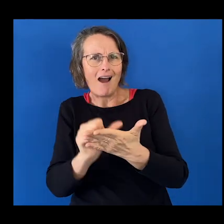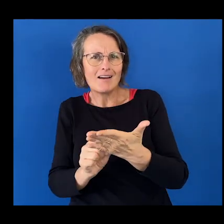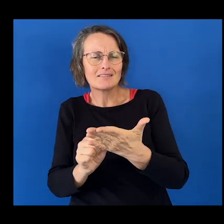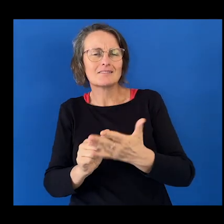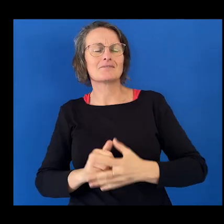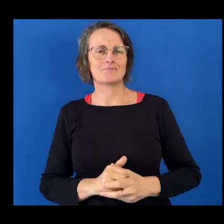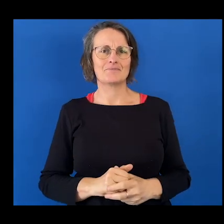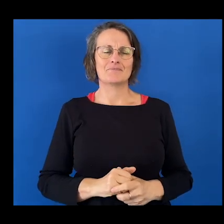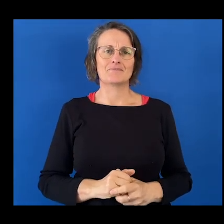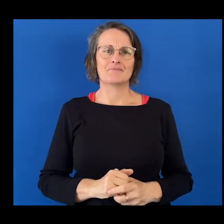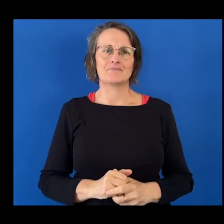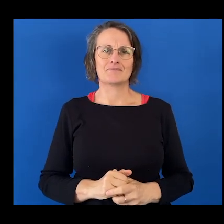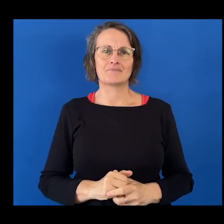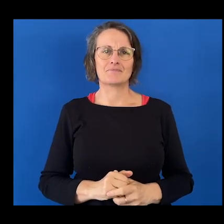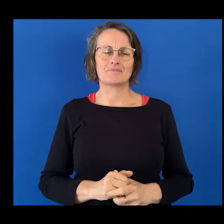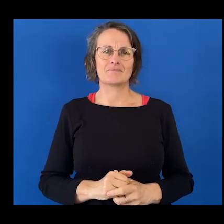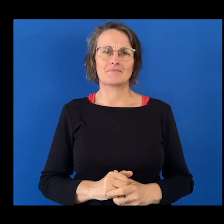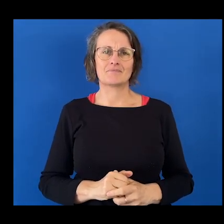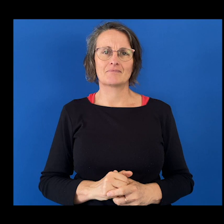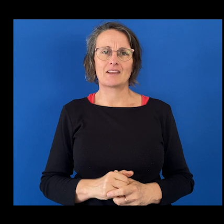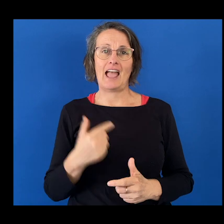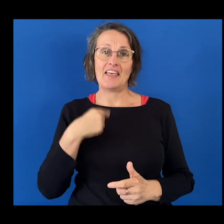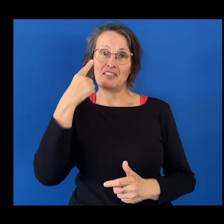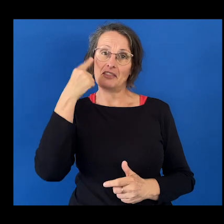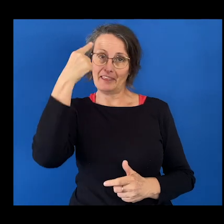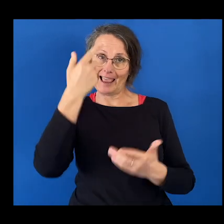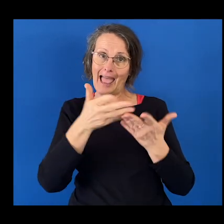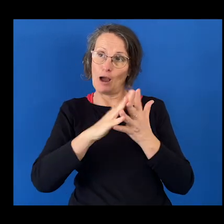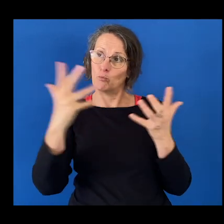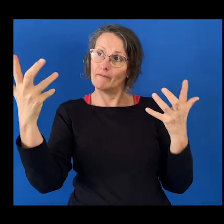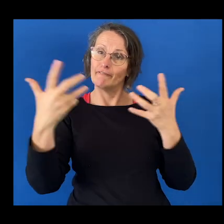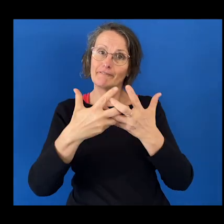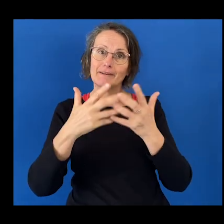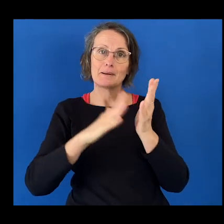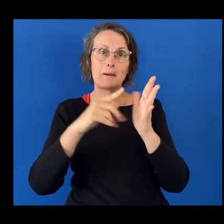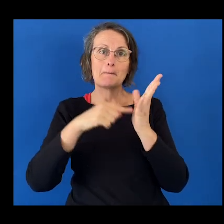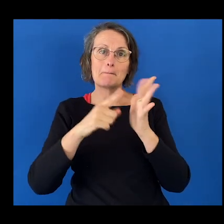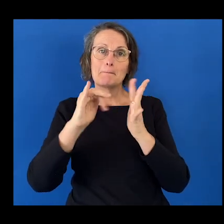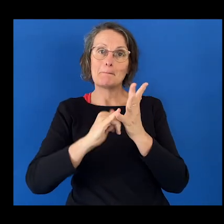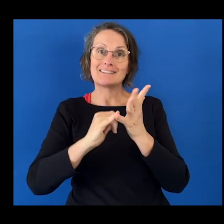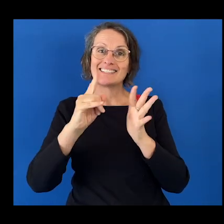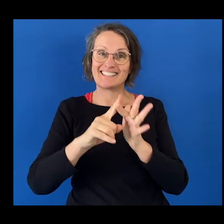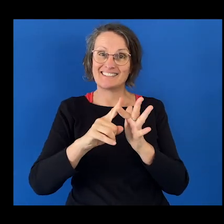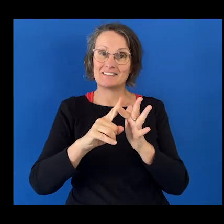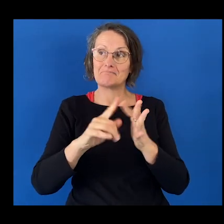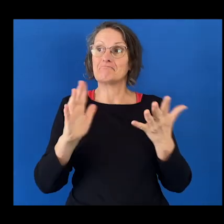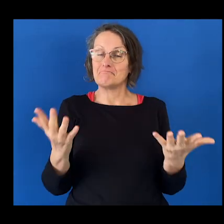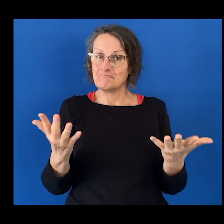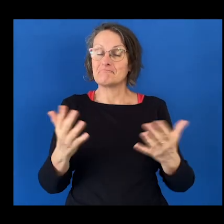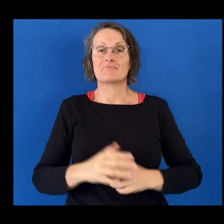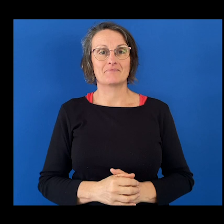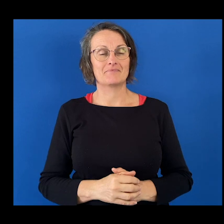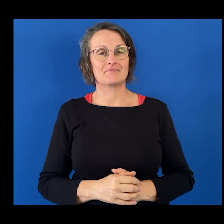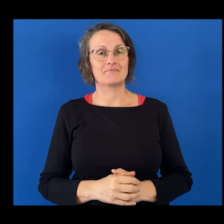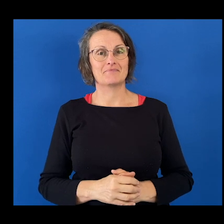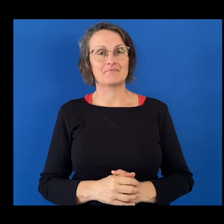and then return the gaze to Matisse from within that space of